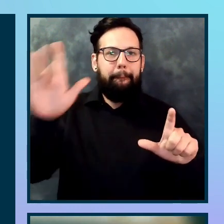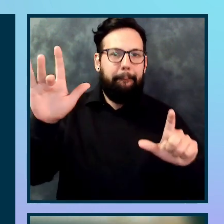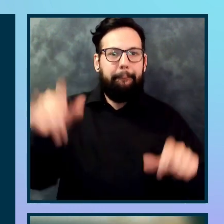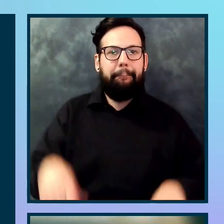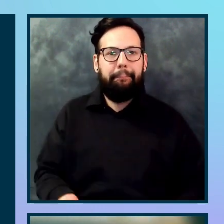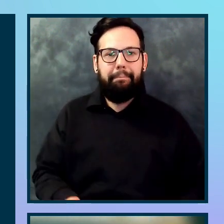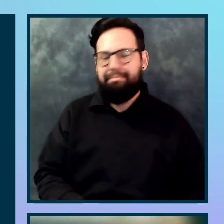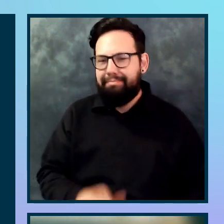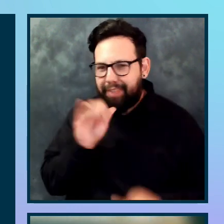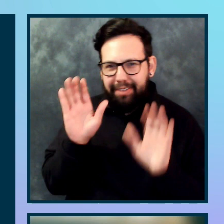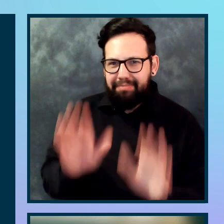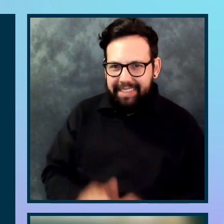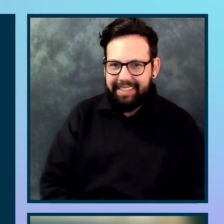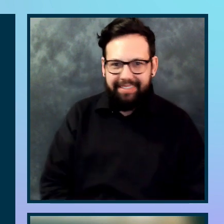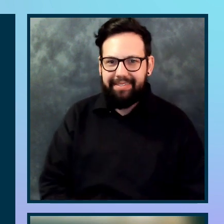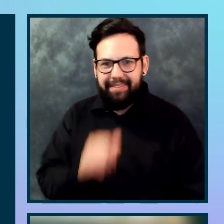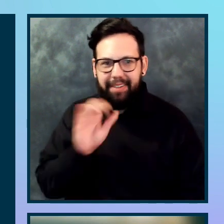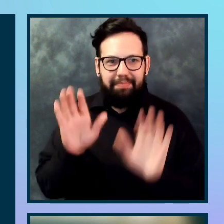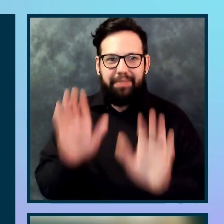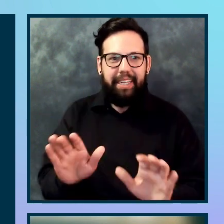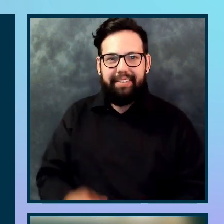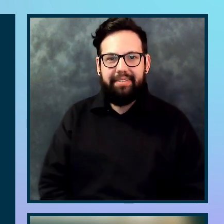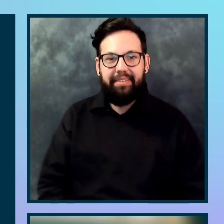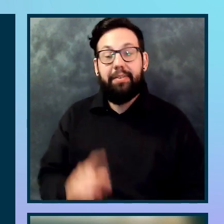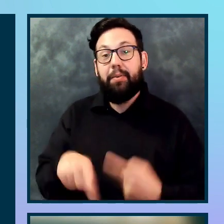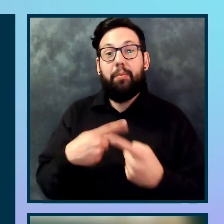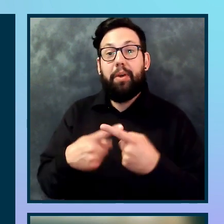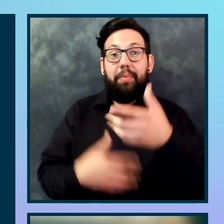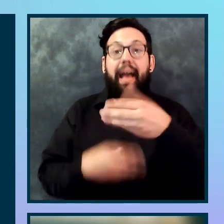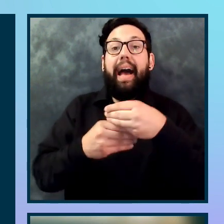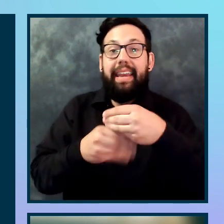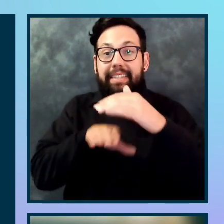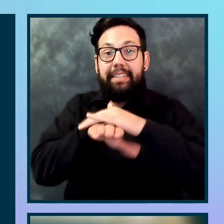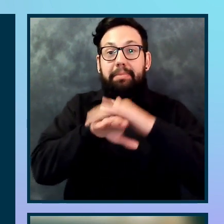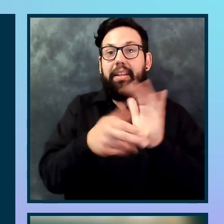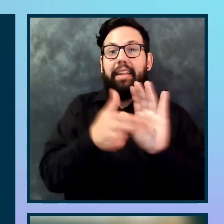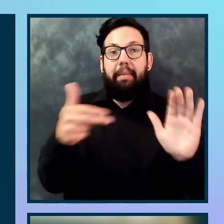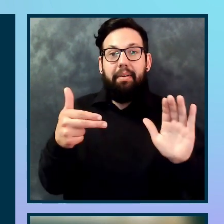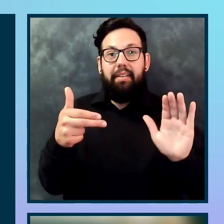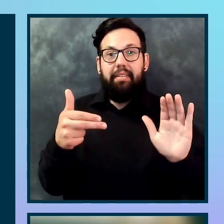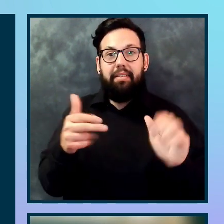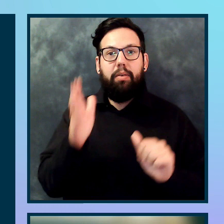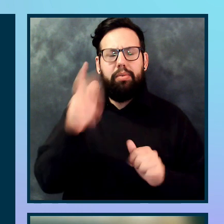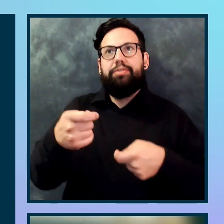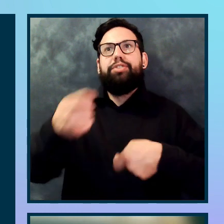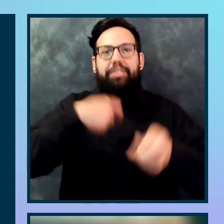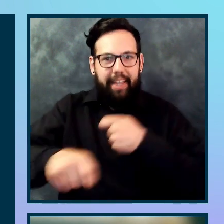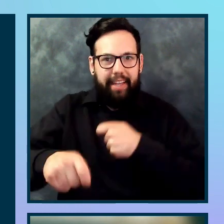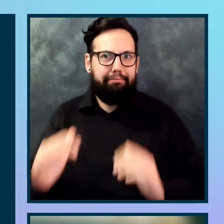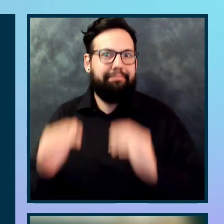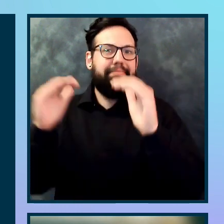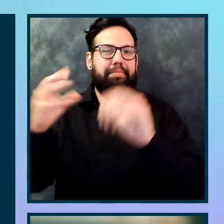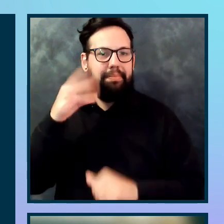No, not great. Not great. You add an accessibility label, you can avoid all that, and it would say edit plant button. And that's a